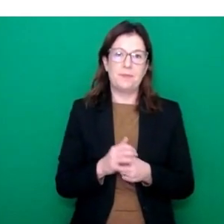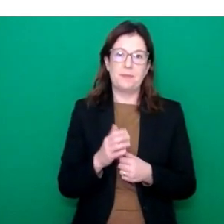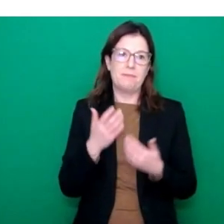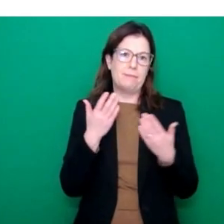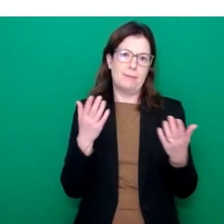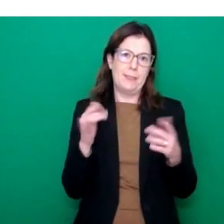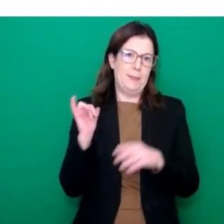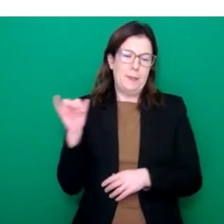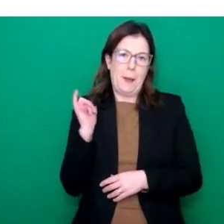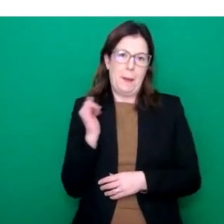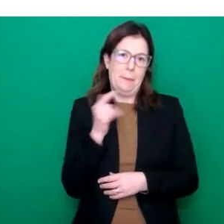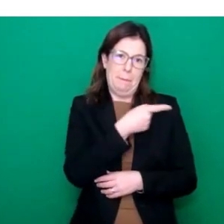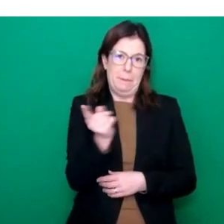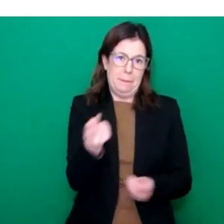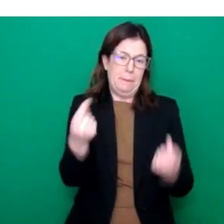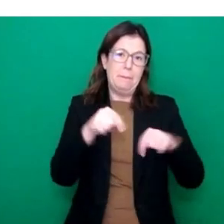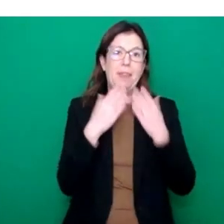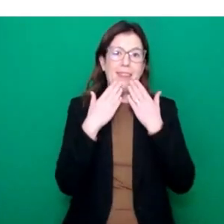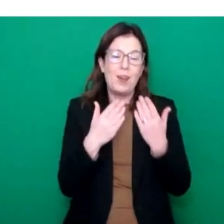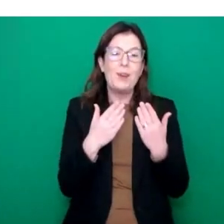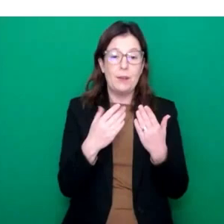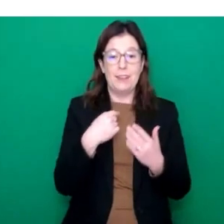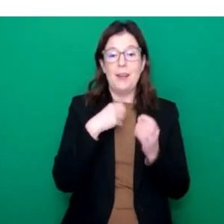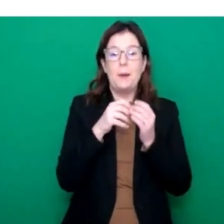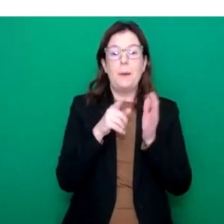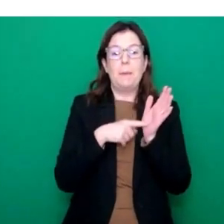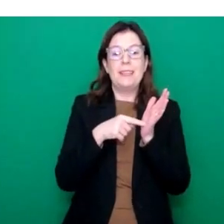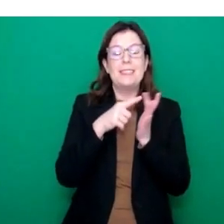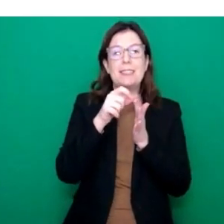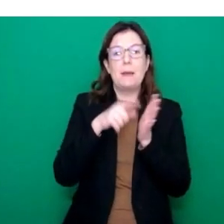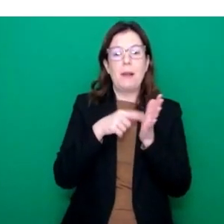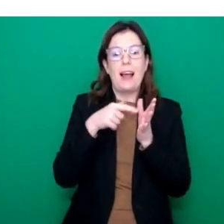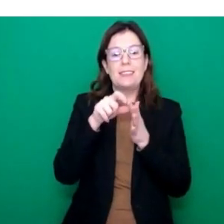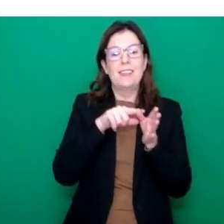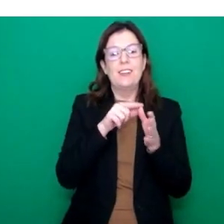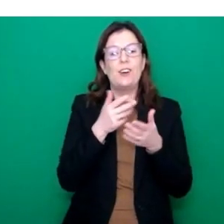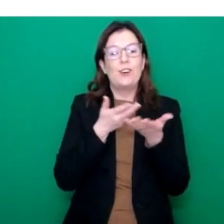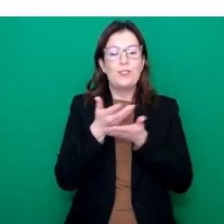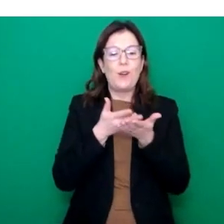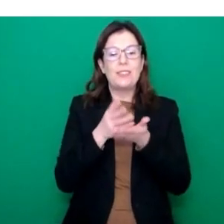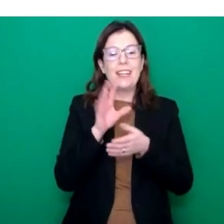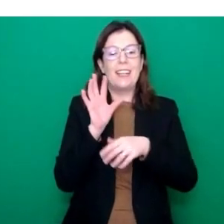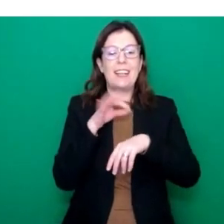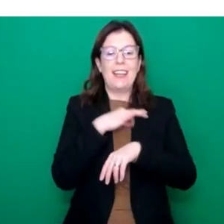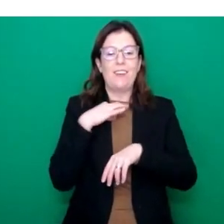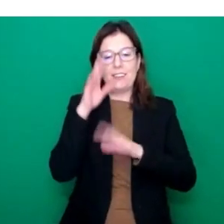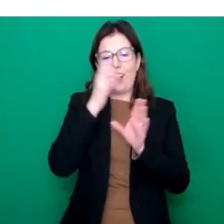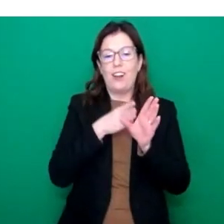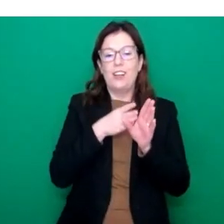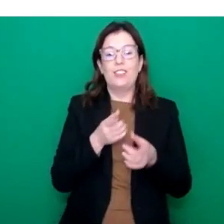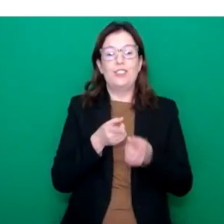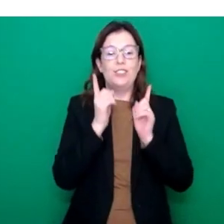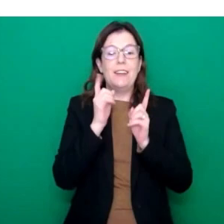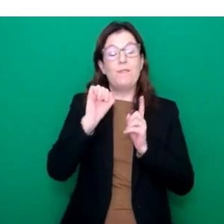all for joining and welcome to the session today. I'm Bill Tiplady. I'm a consultant clinical psychologist. I'm the Chief Psychological Professions Officer for